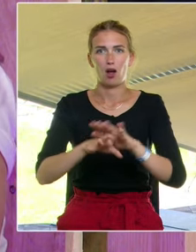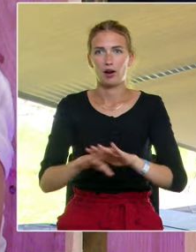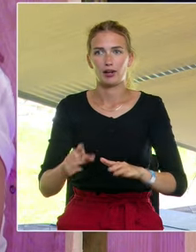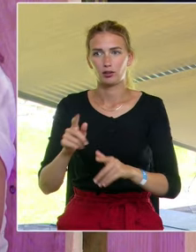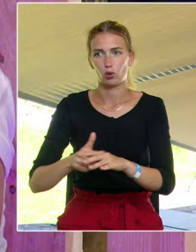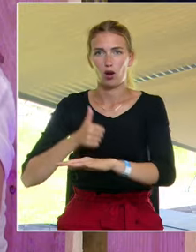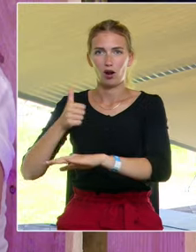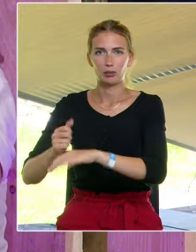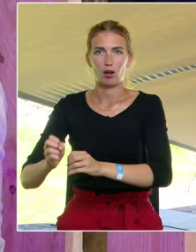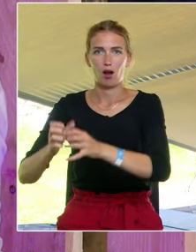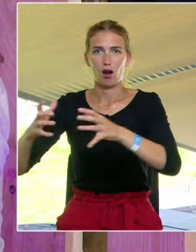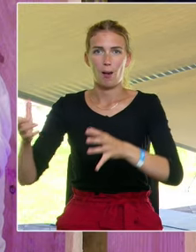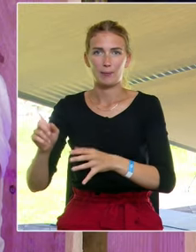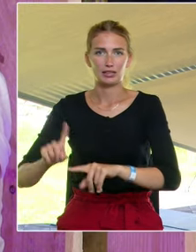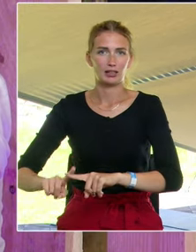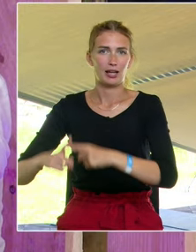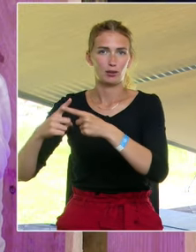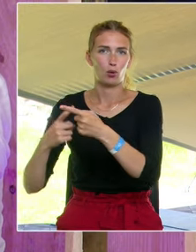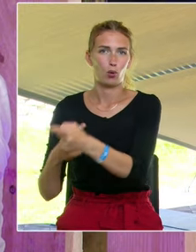lot of things happening at the moment. So we don't